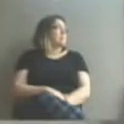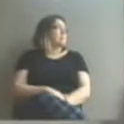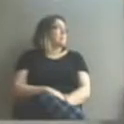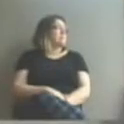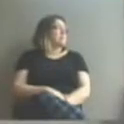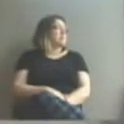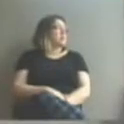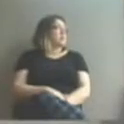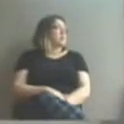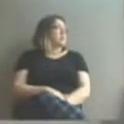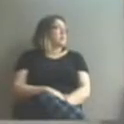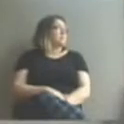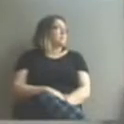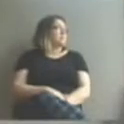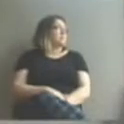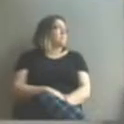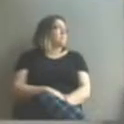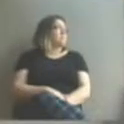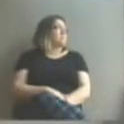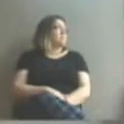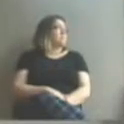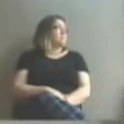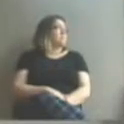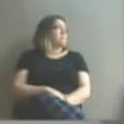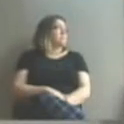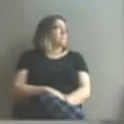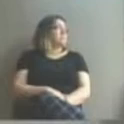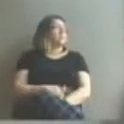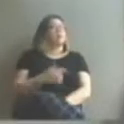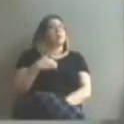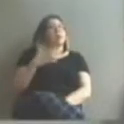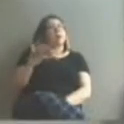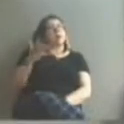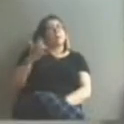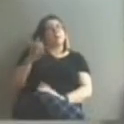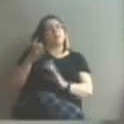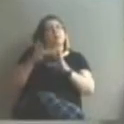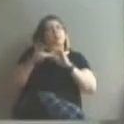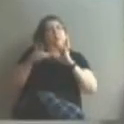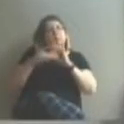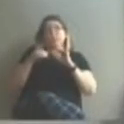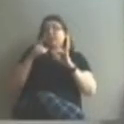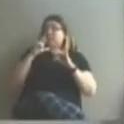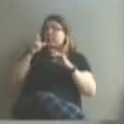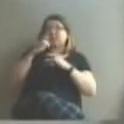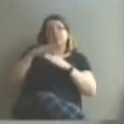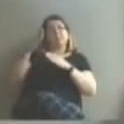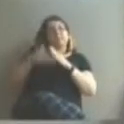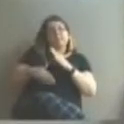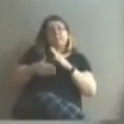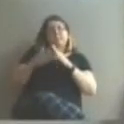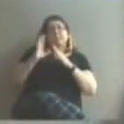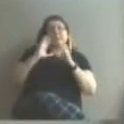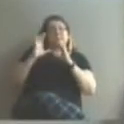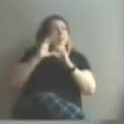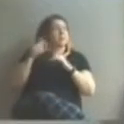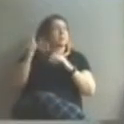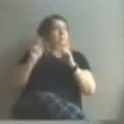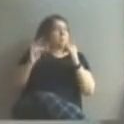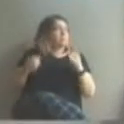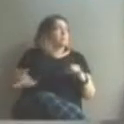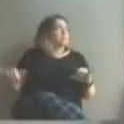All right, I want to make a couple comments, but we're not, believe it or not, we're not shutting down conversation yet. So other people still